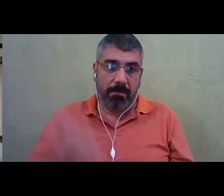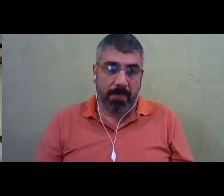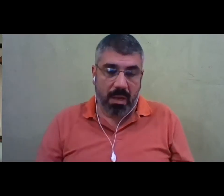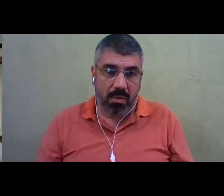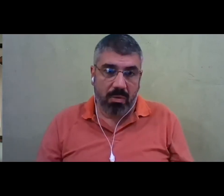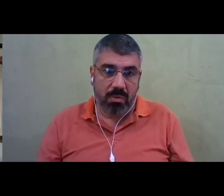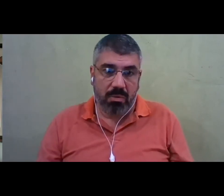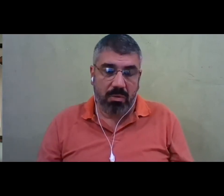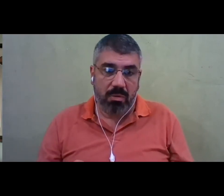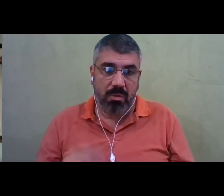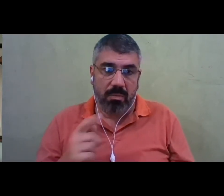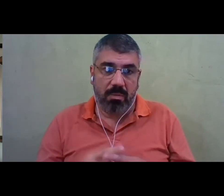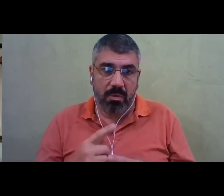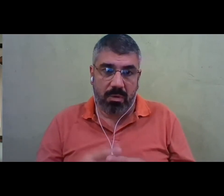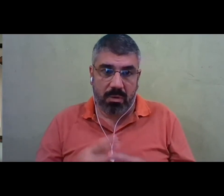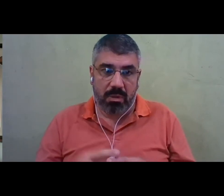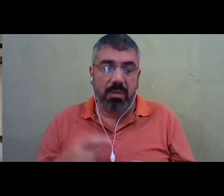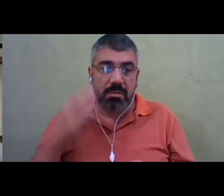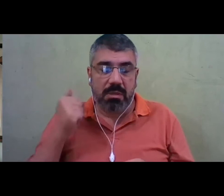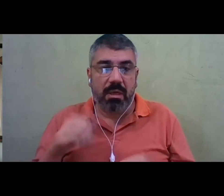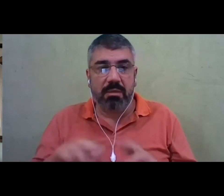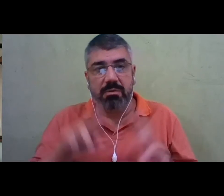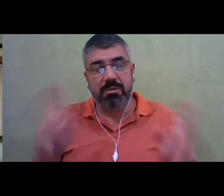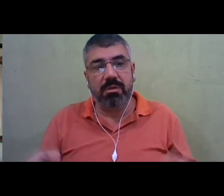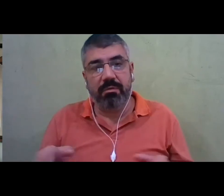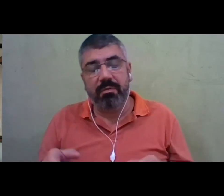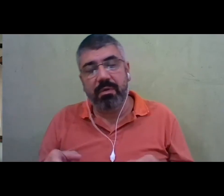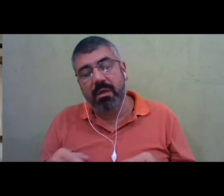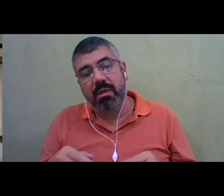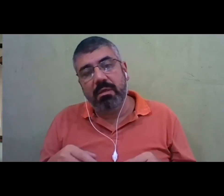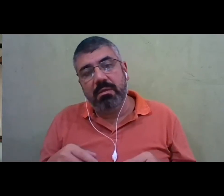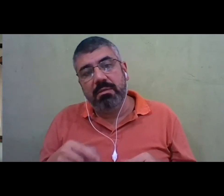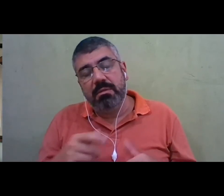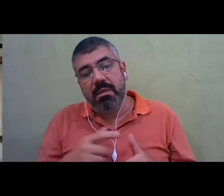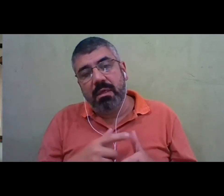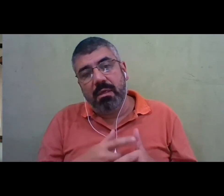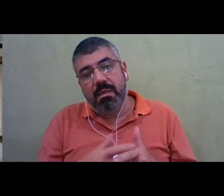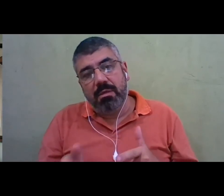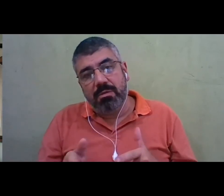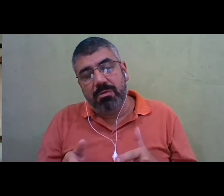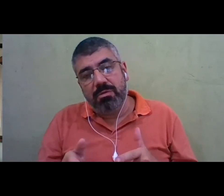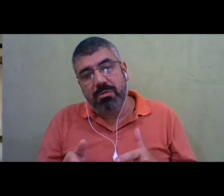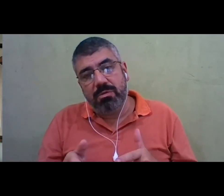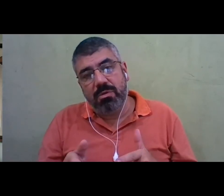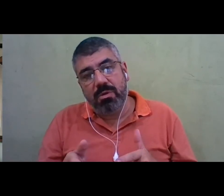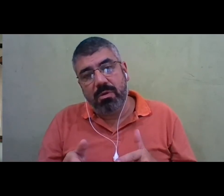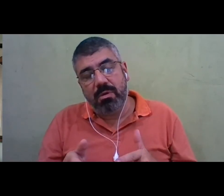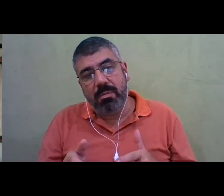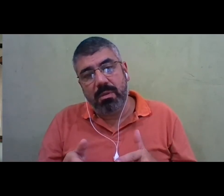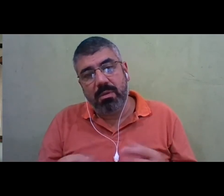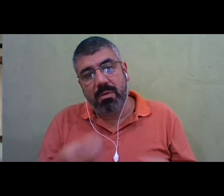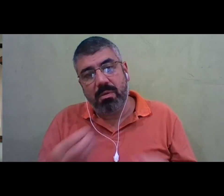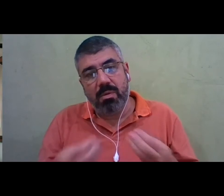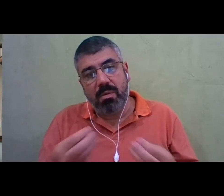agency is something different when you're talking about a newborn infant, a neonate, a newborn,